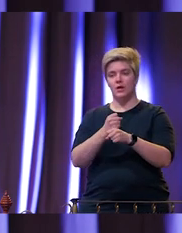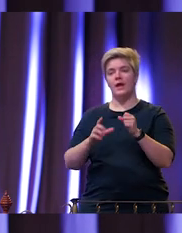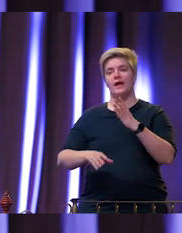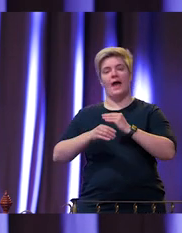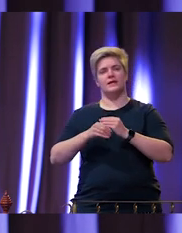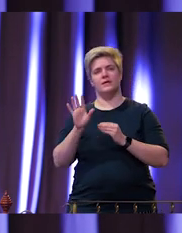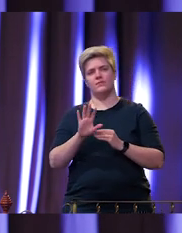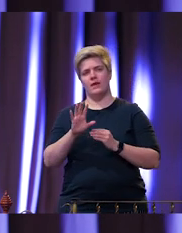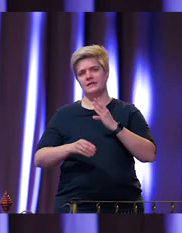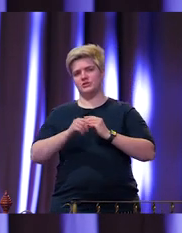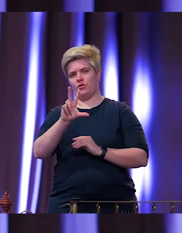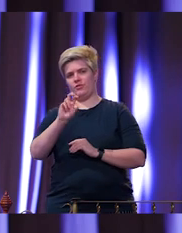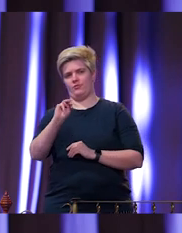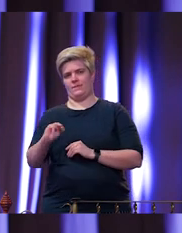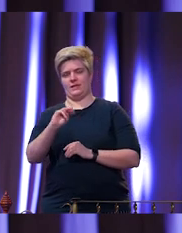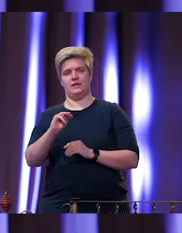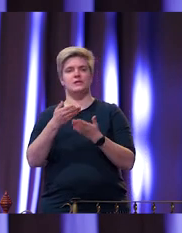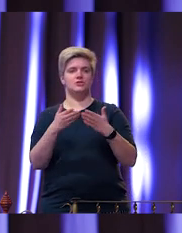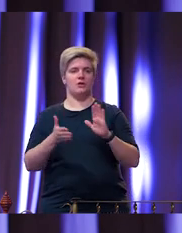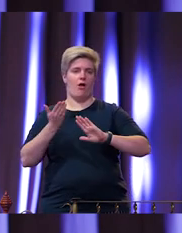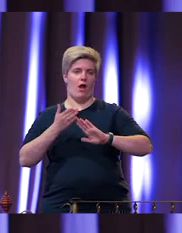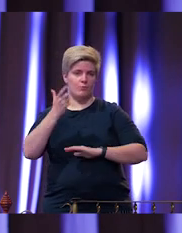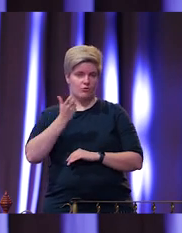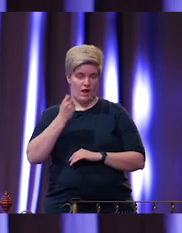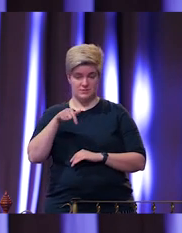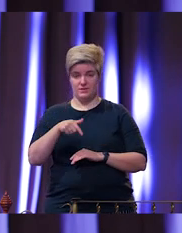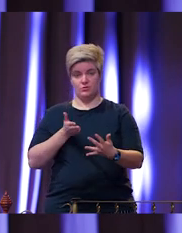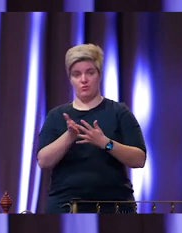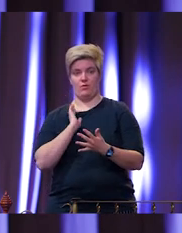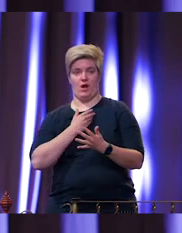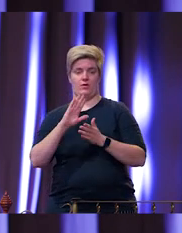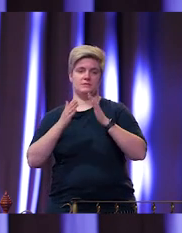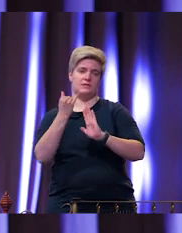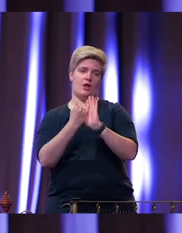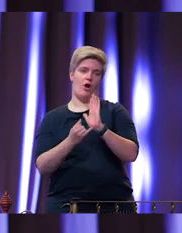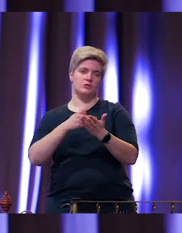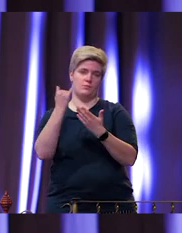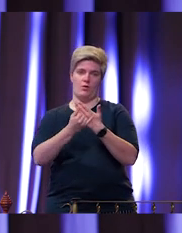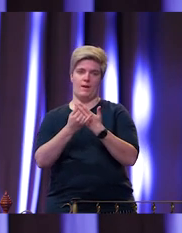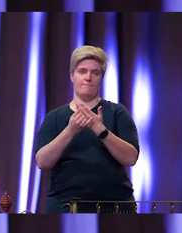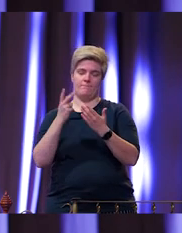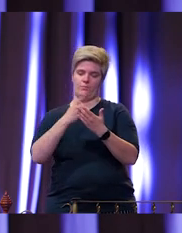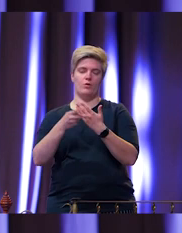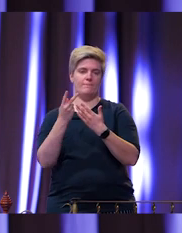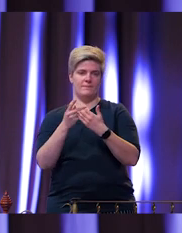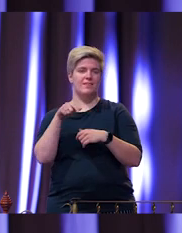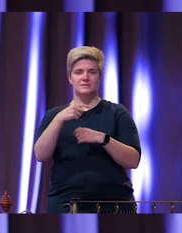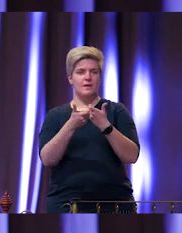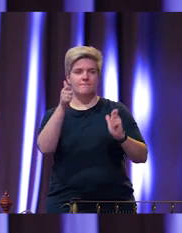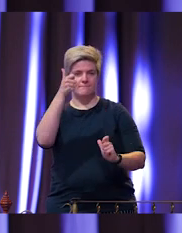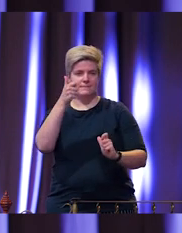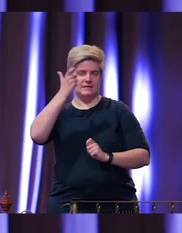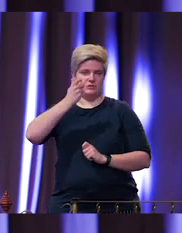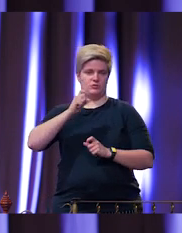$3 million in general operating grants. And this is all through our City Arts program. So it's the largest grant-making program that